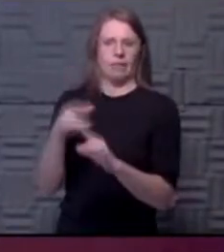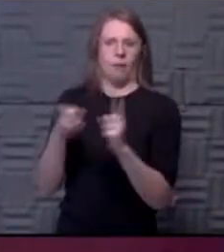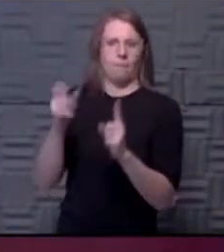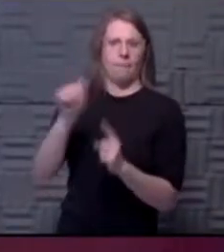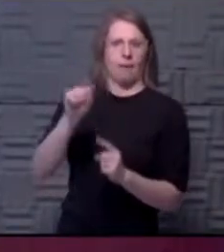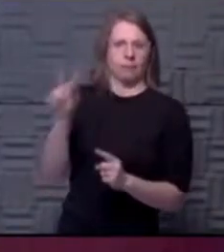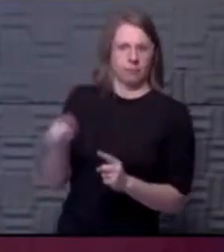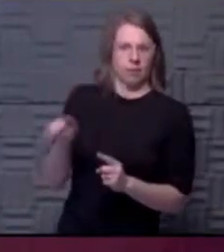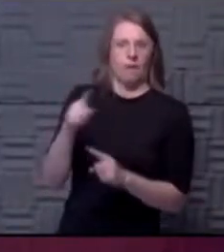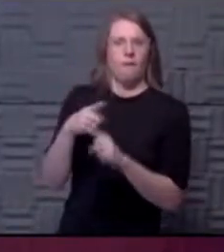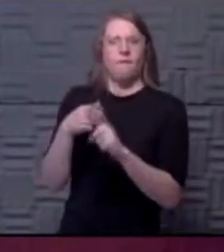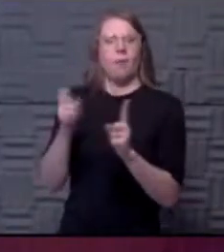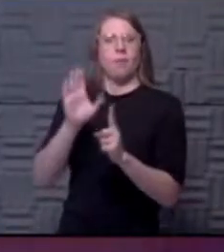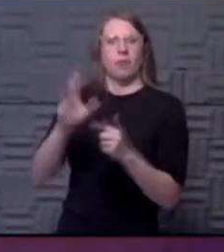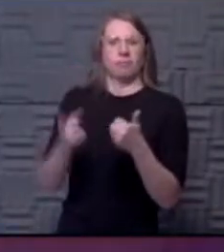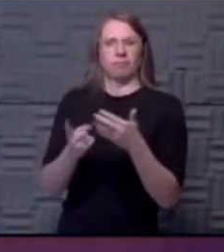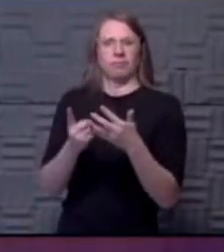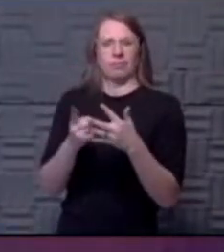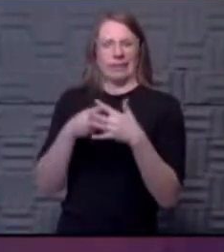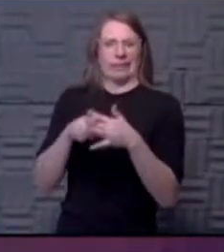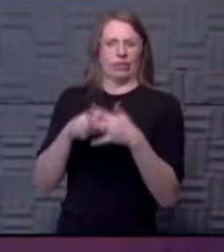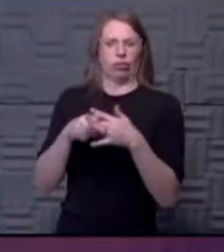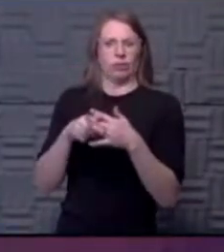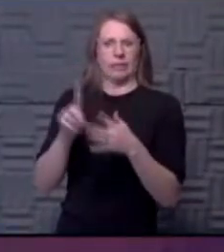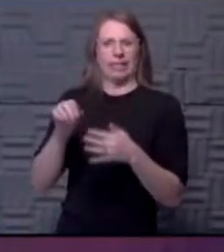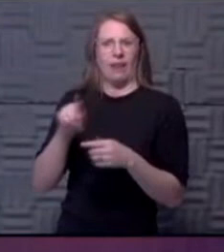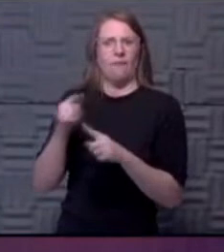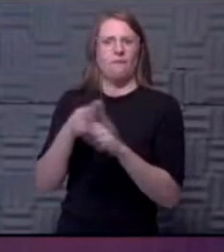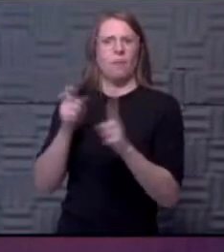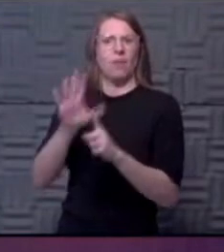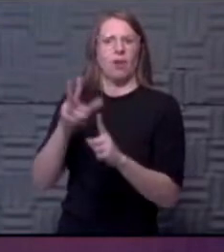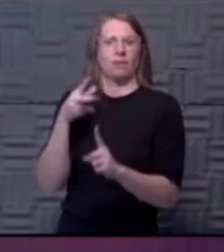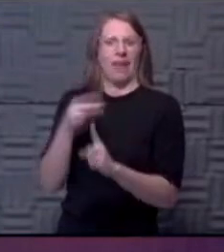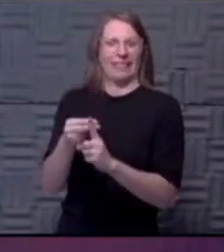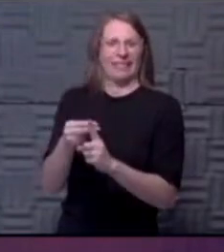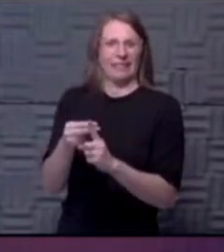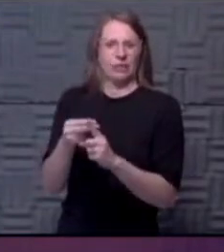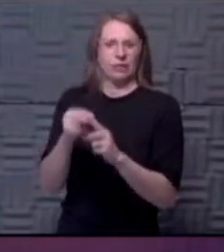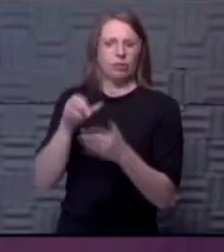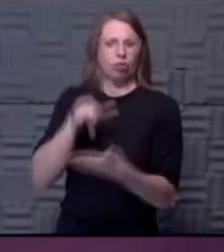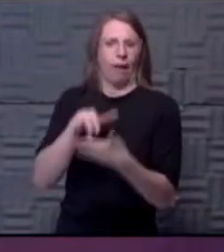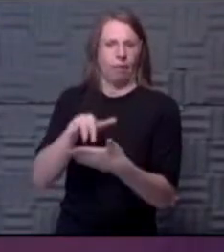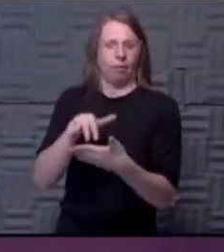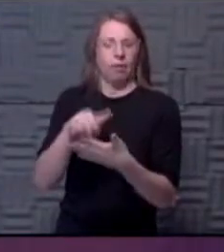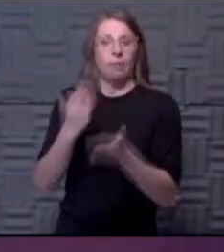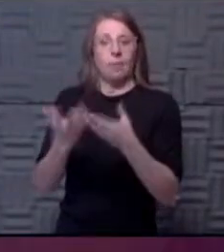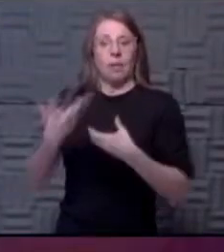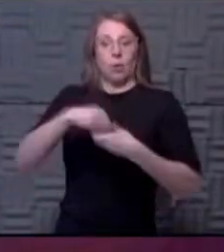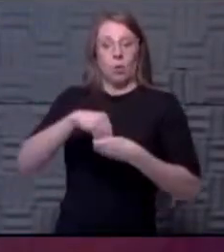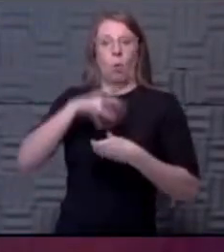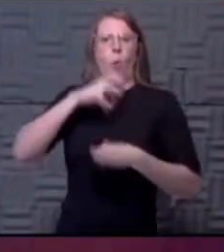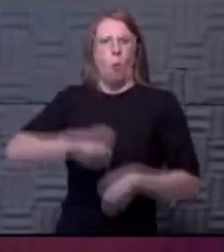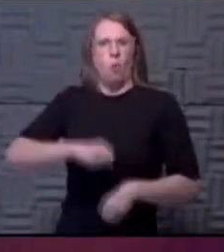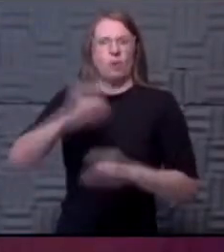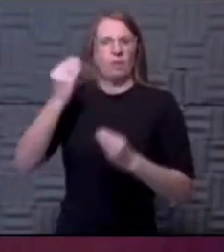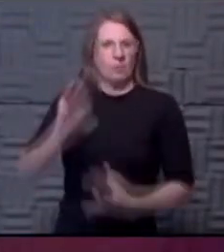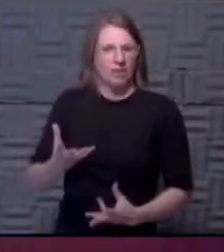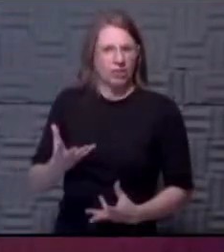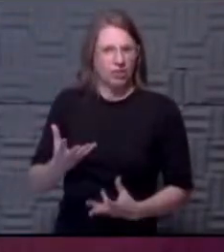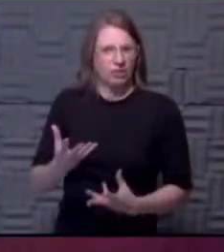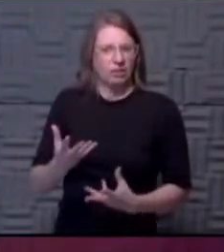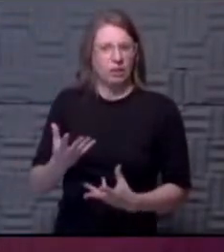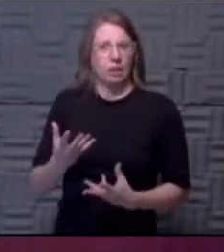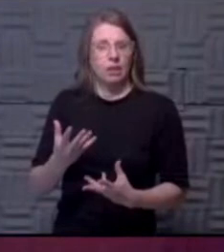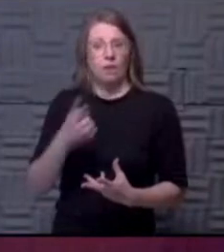on their initial data from their vaccine trial. They expressed concern that they may have included outdated information. For